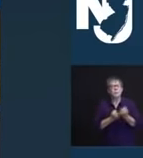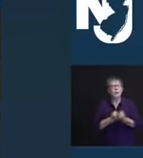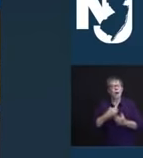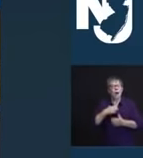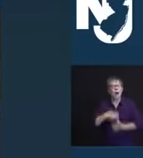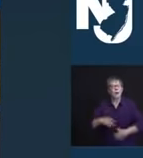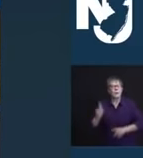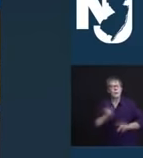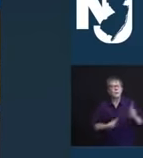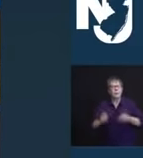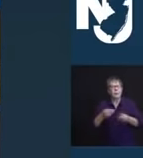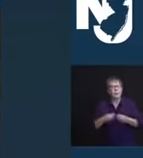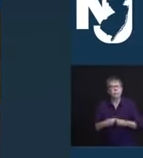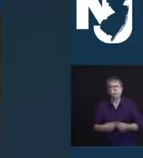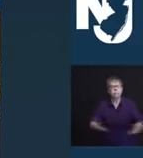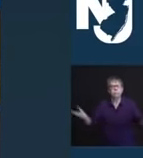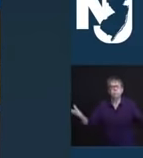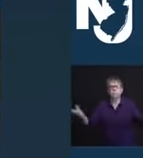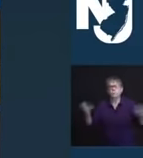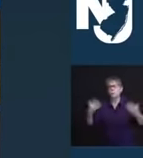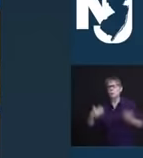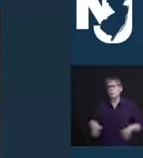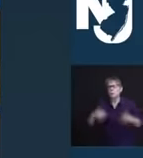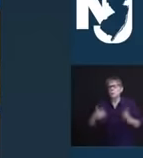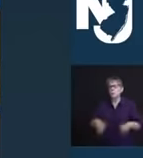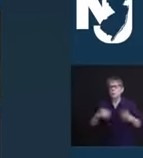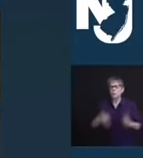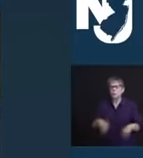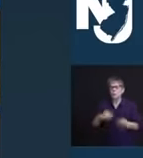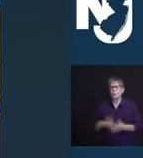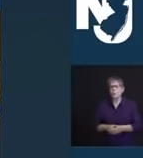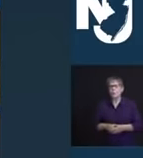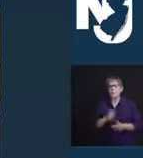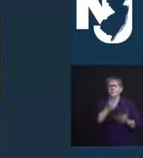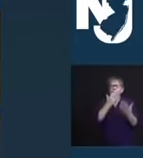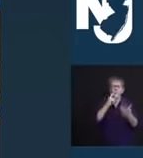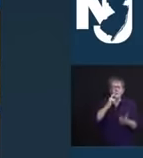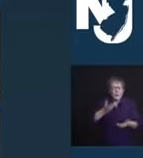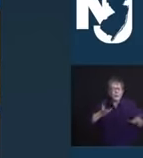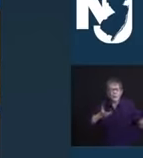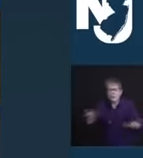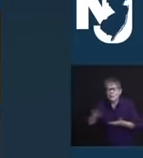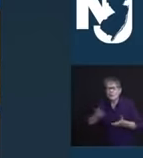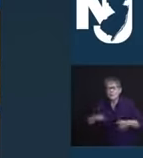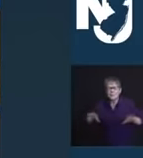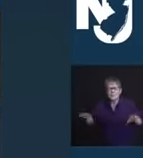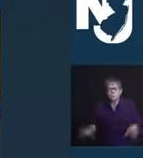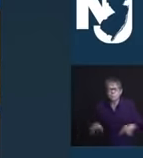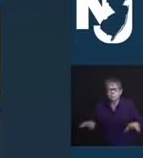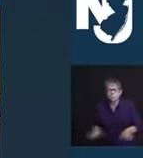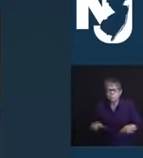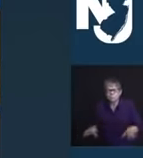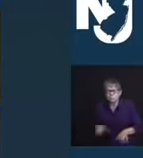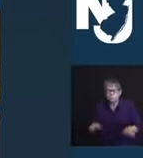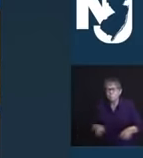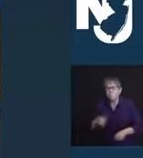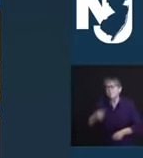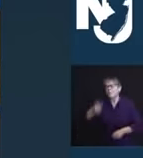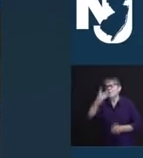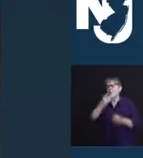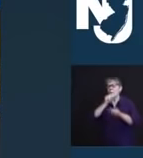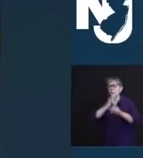of service to West Orange and to the state of New Jersey. May he be remembered fondly, and may God bless and watch over him and his